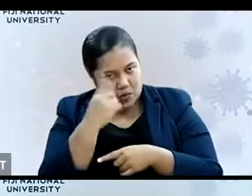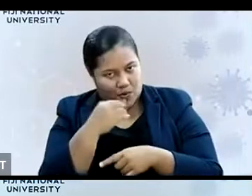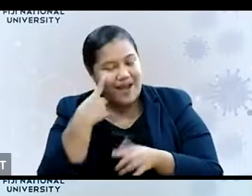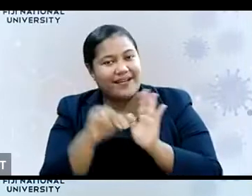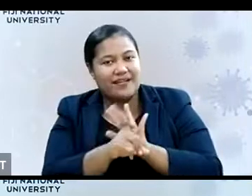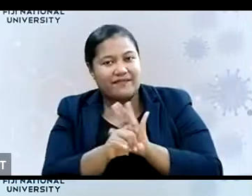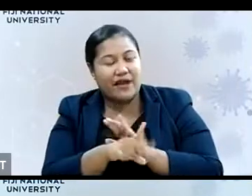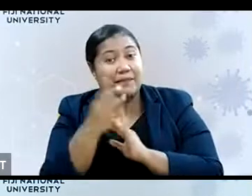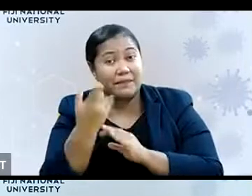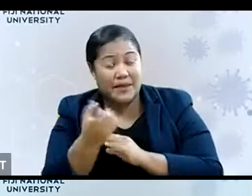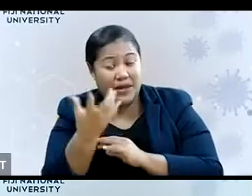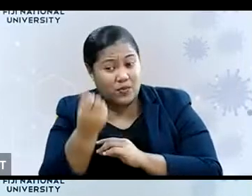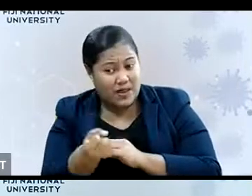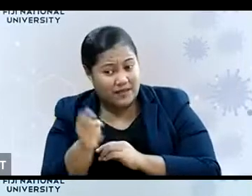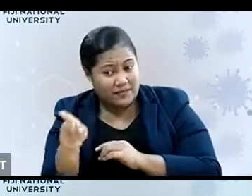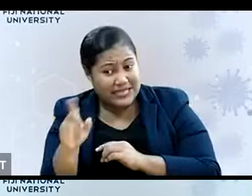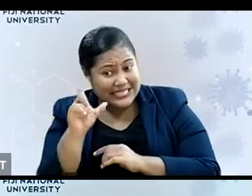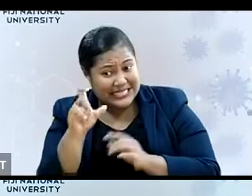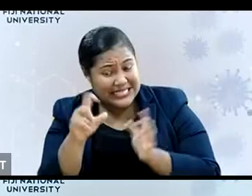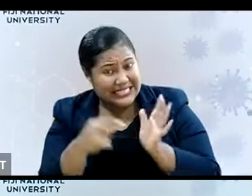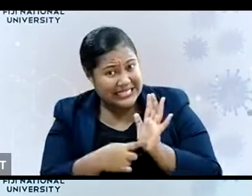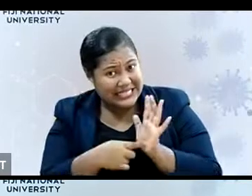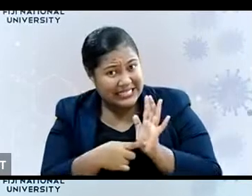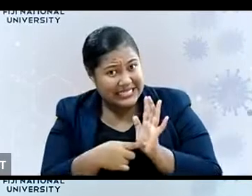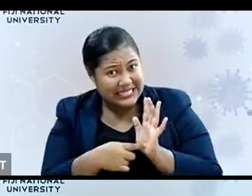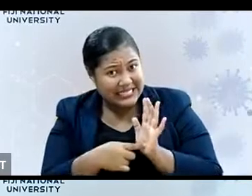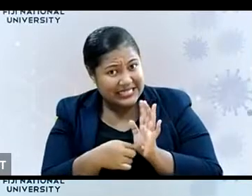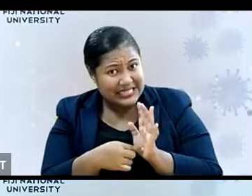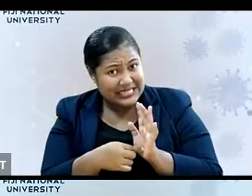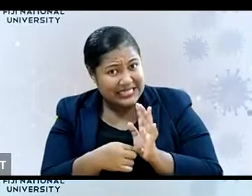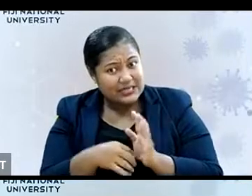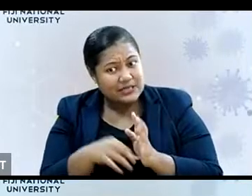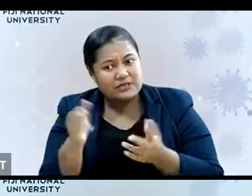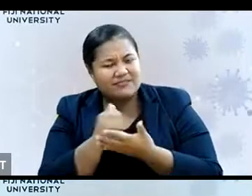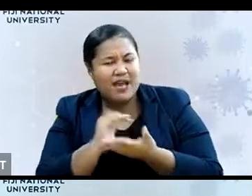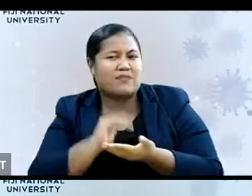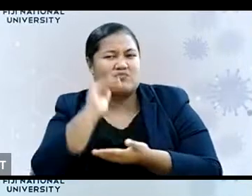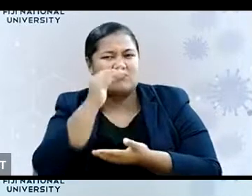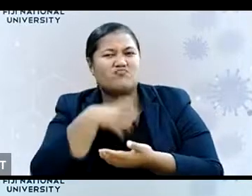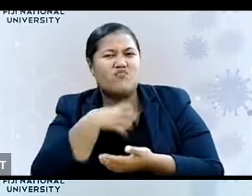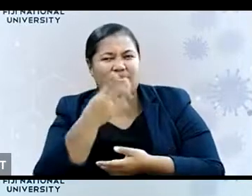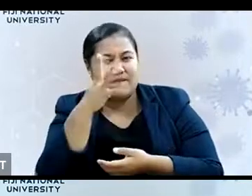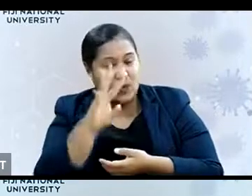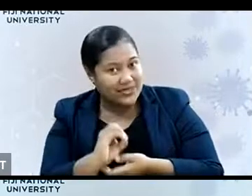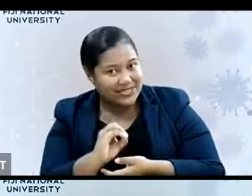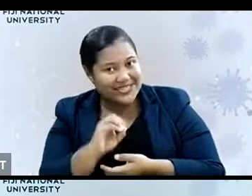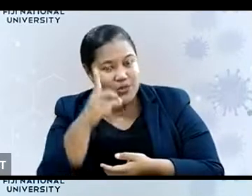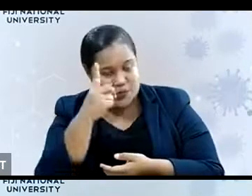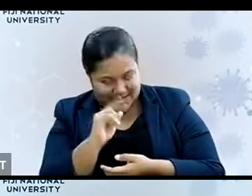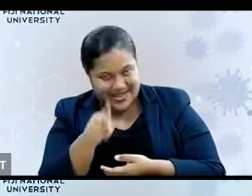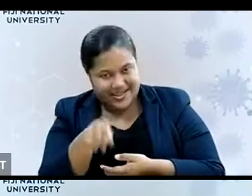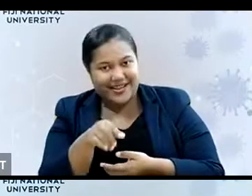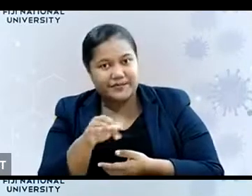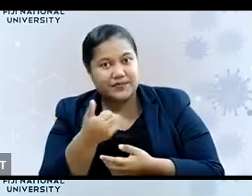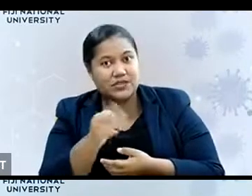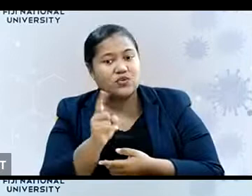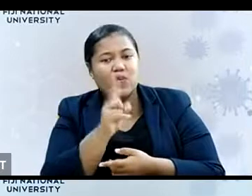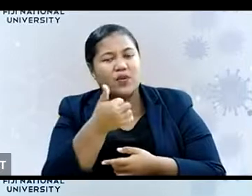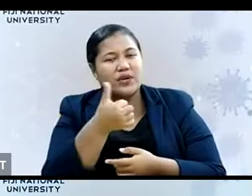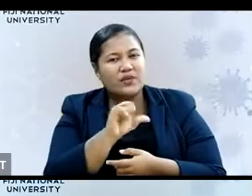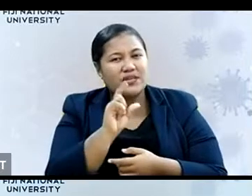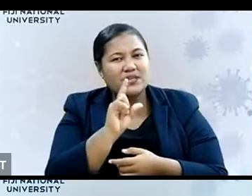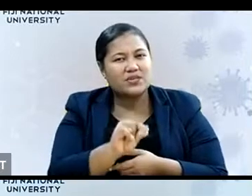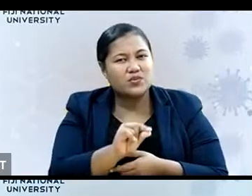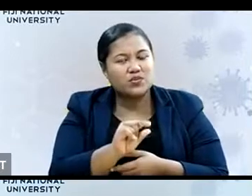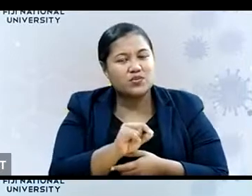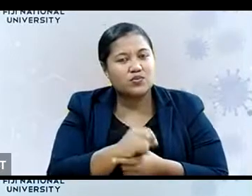that's getting that CT value above 40, we call it a weak positive. Usually what we do is that we ask for a repeat sample.